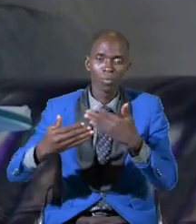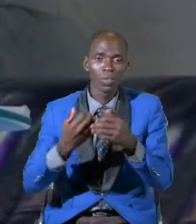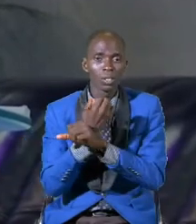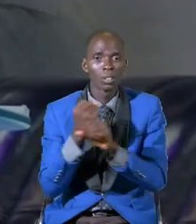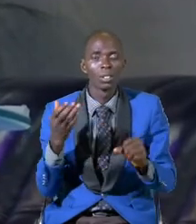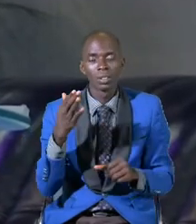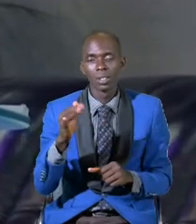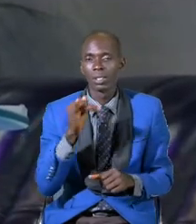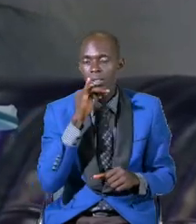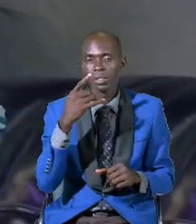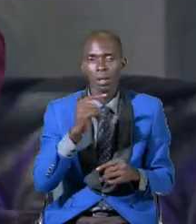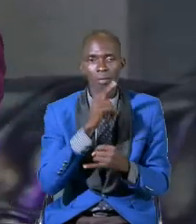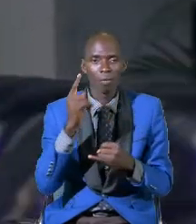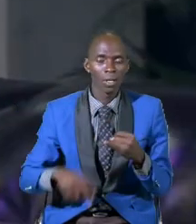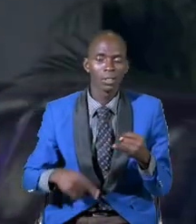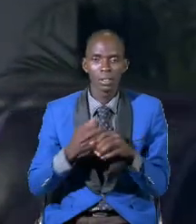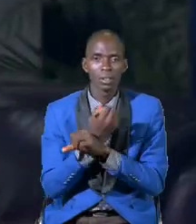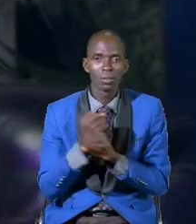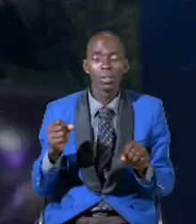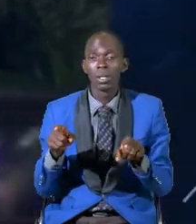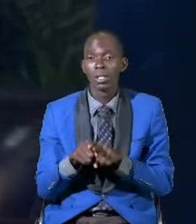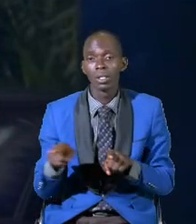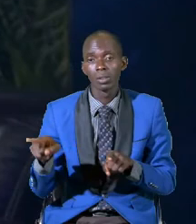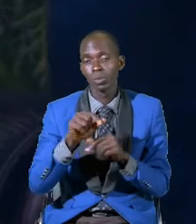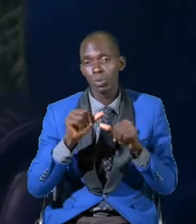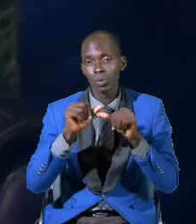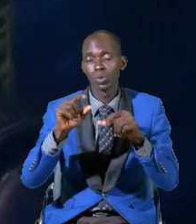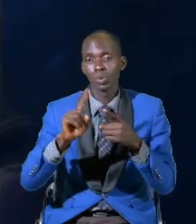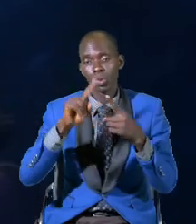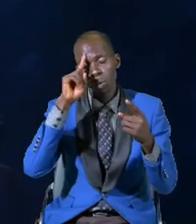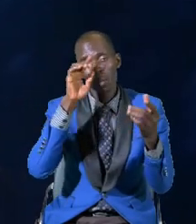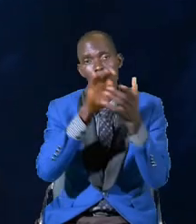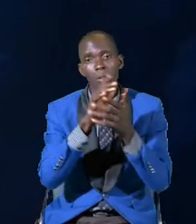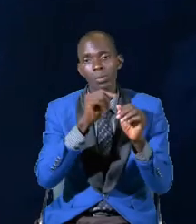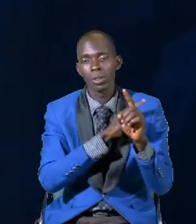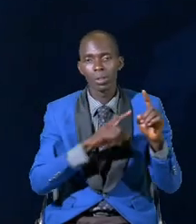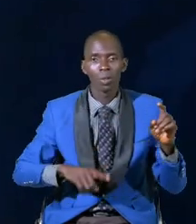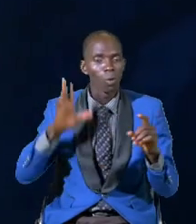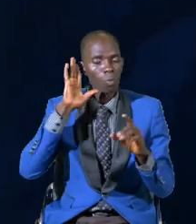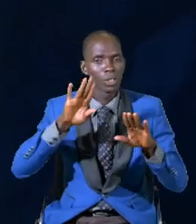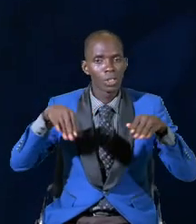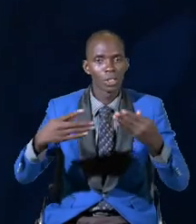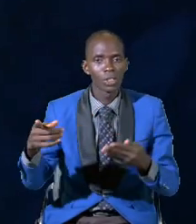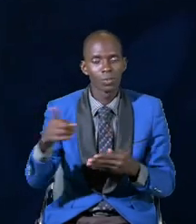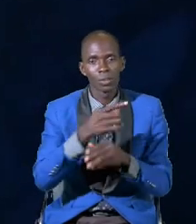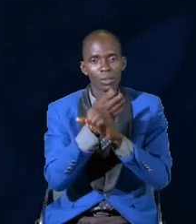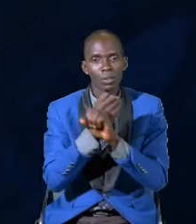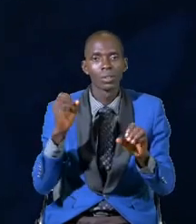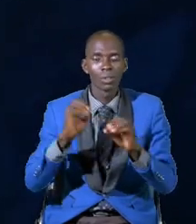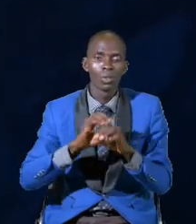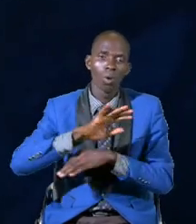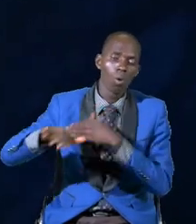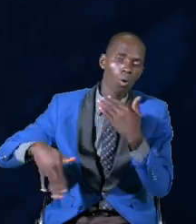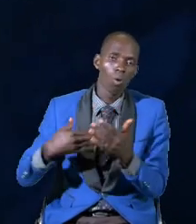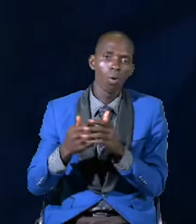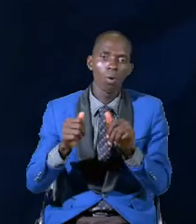final salvation, and as you keep on believing, the Lord will give you salvation in all